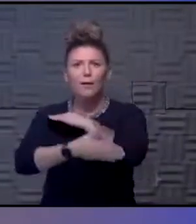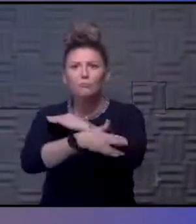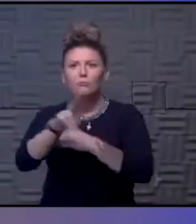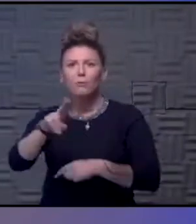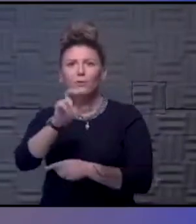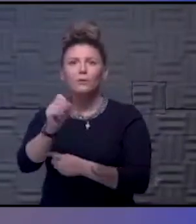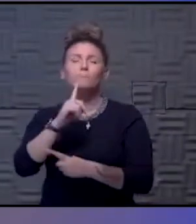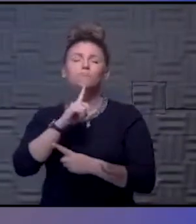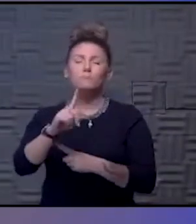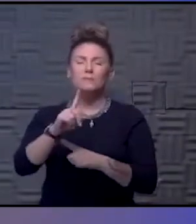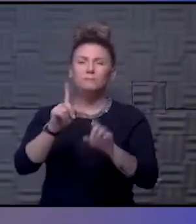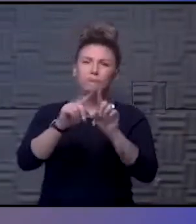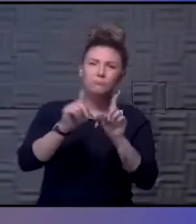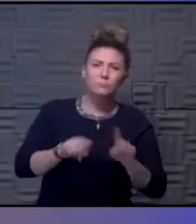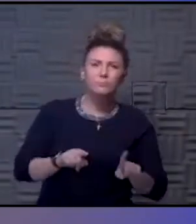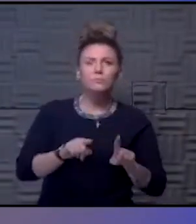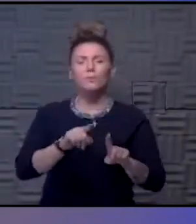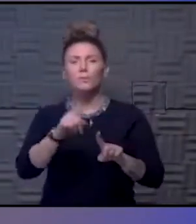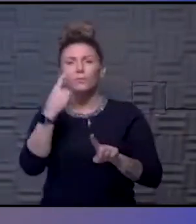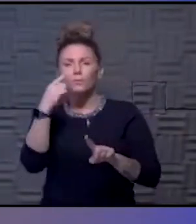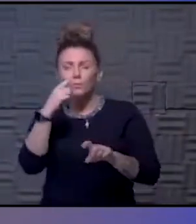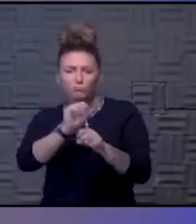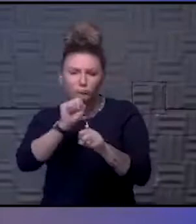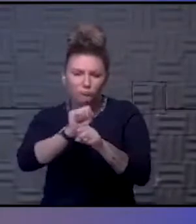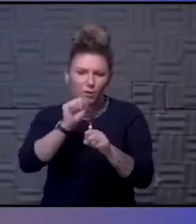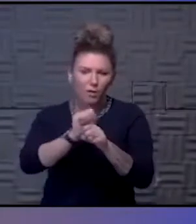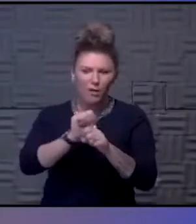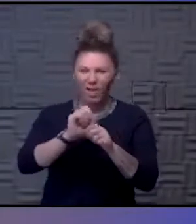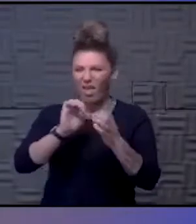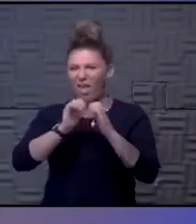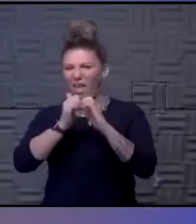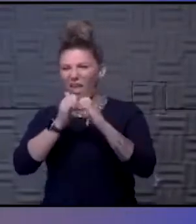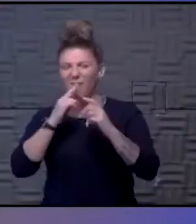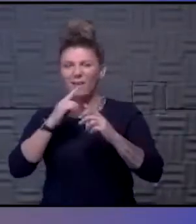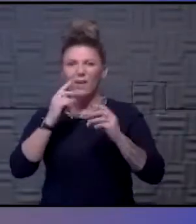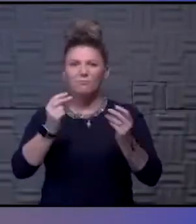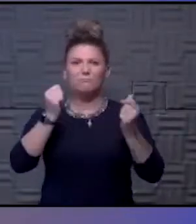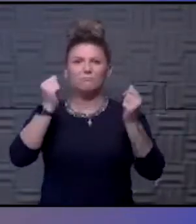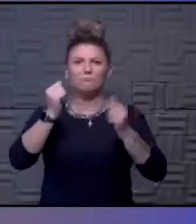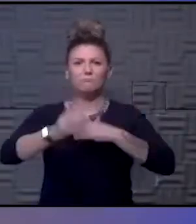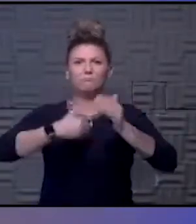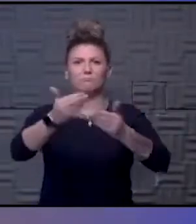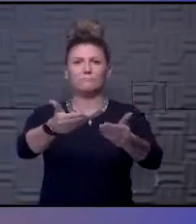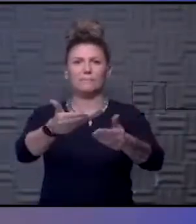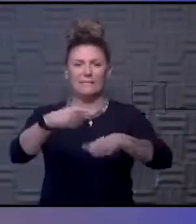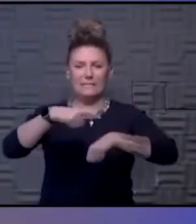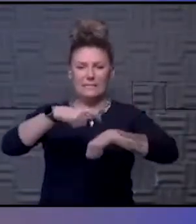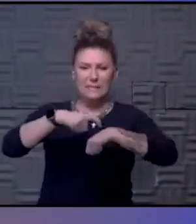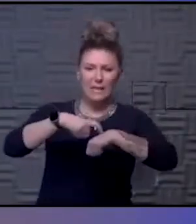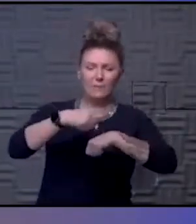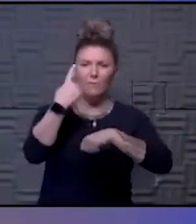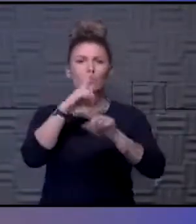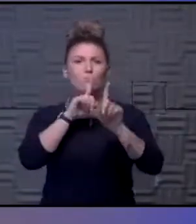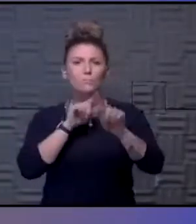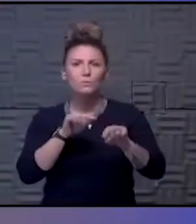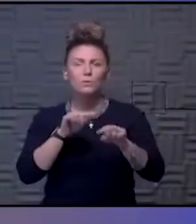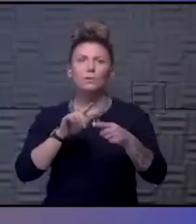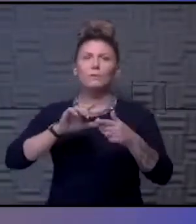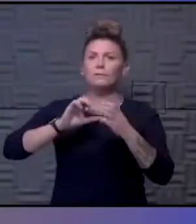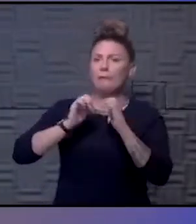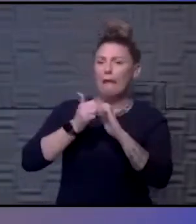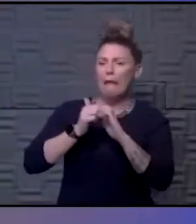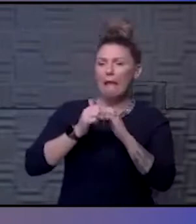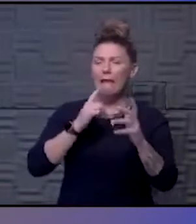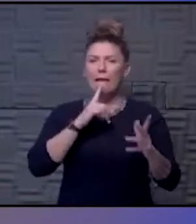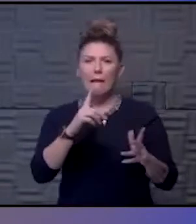different platforms for testing, such as how can we speed up the timing of getting results? How can we actually get